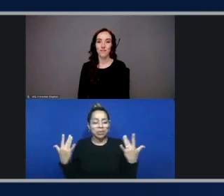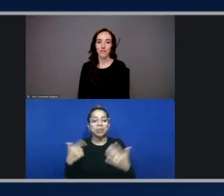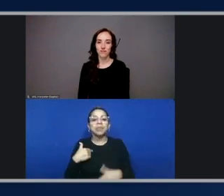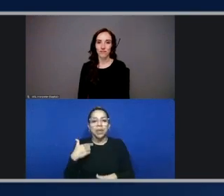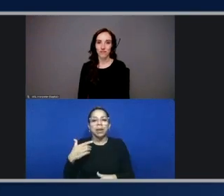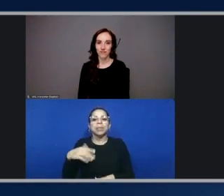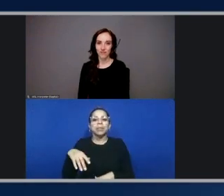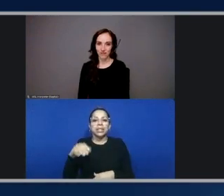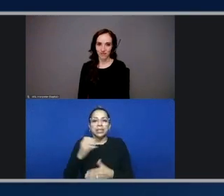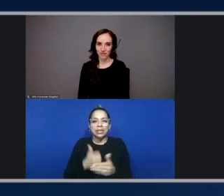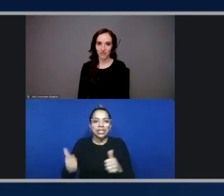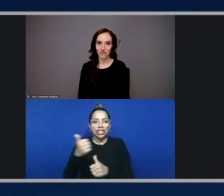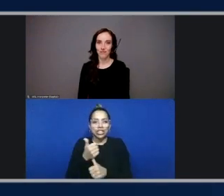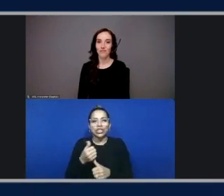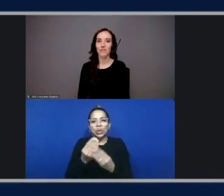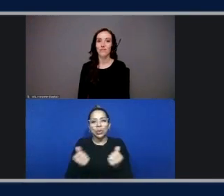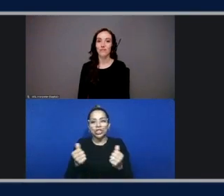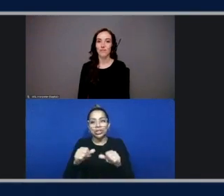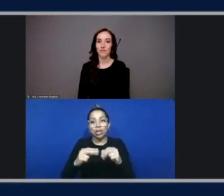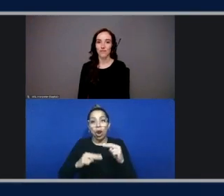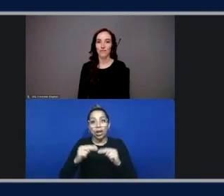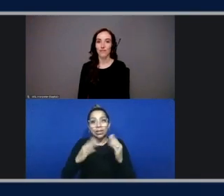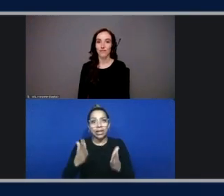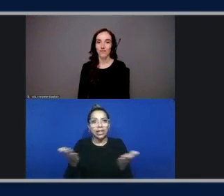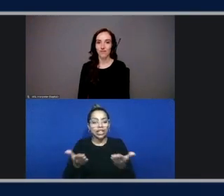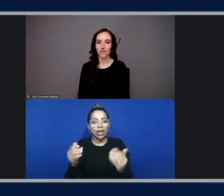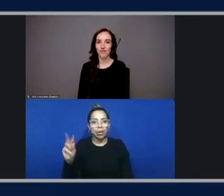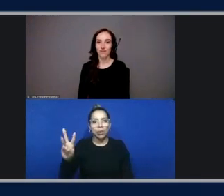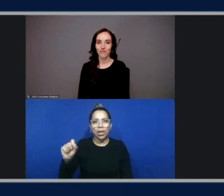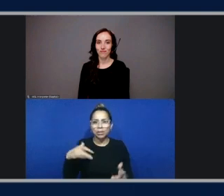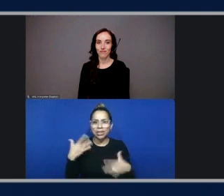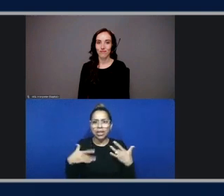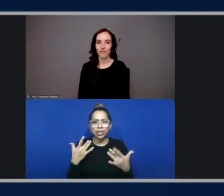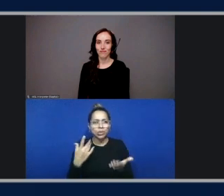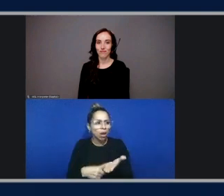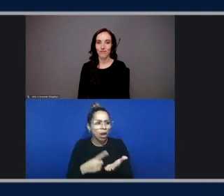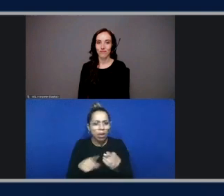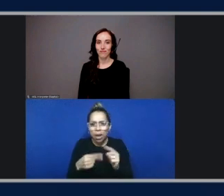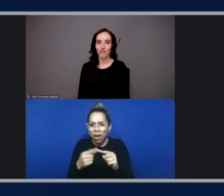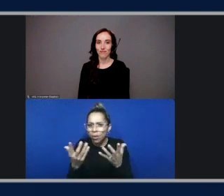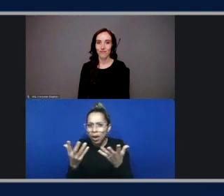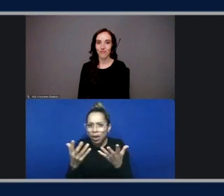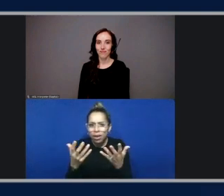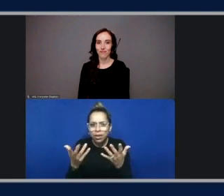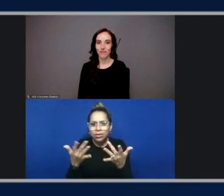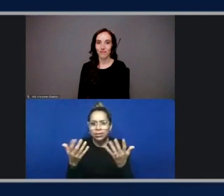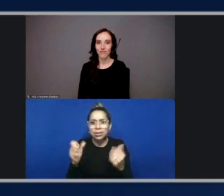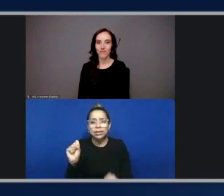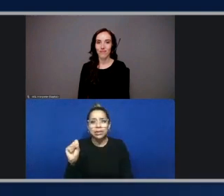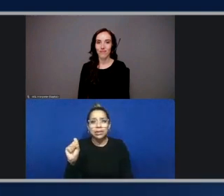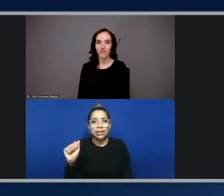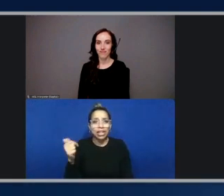here at AWS, and I'm excited to talk about, what are we talking about? SageMaker and Lakehouse.